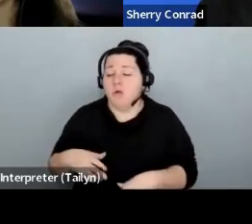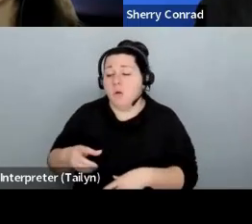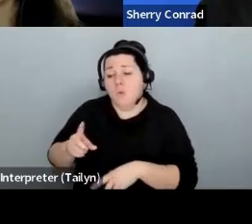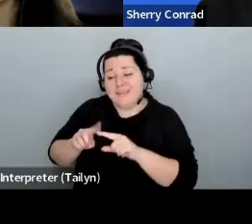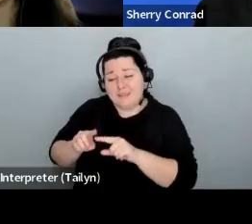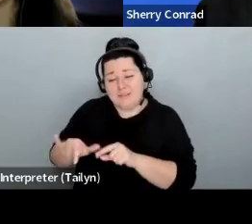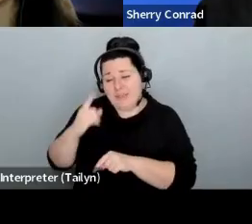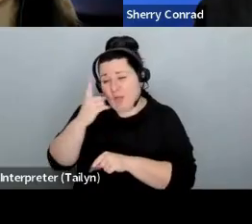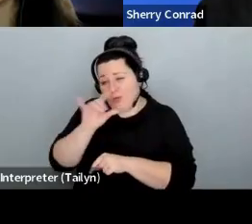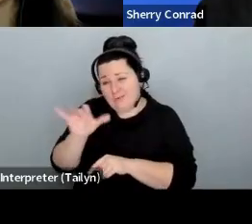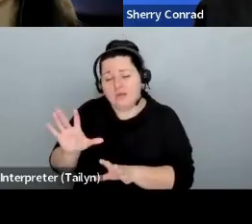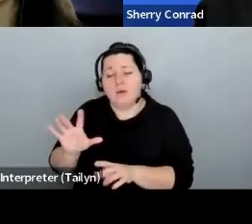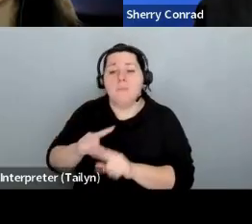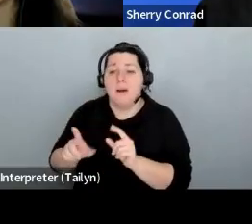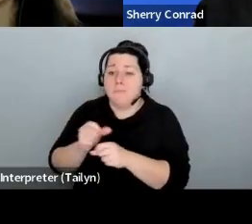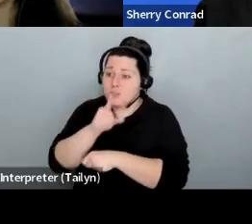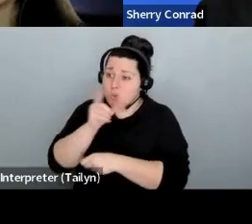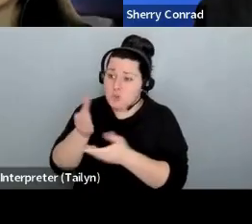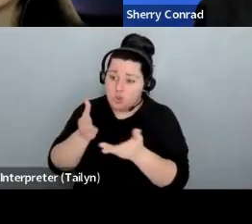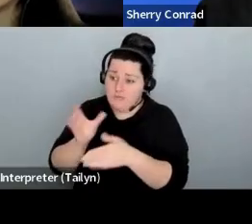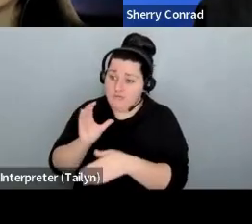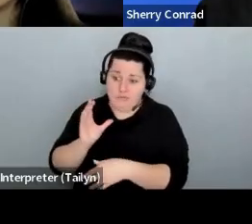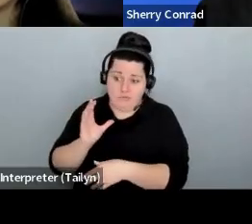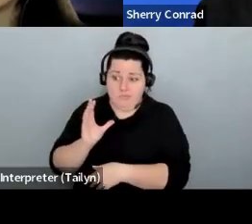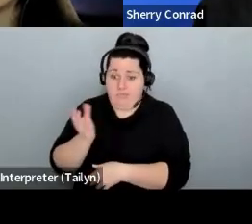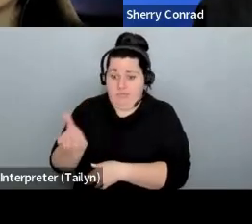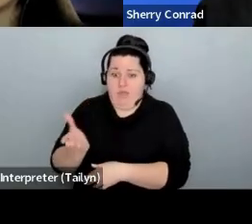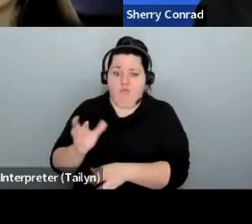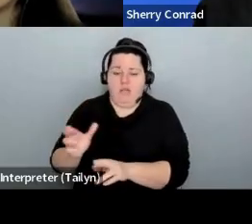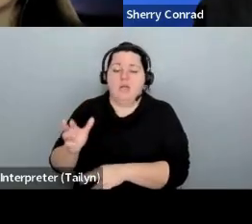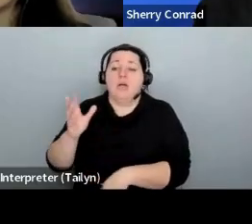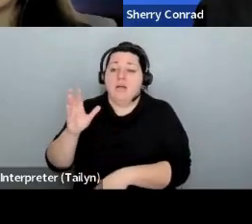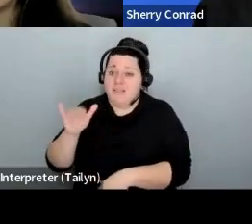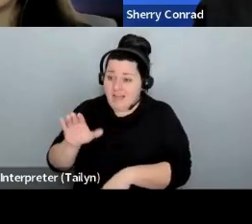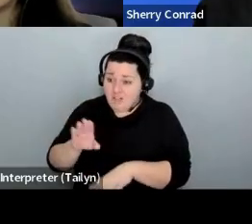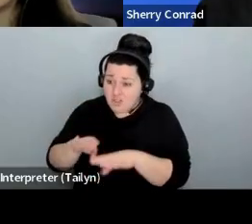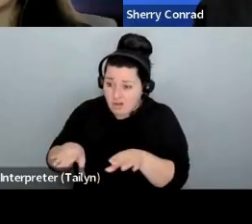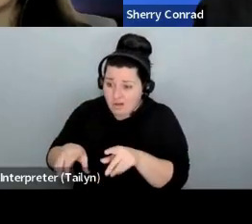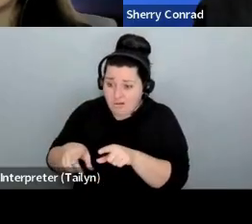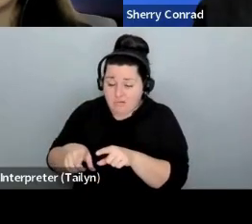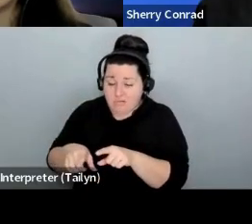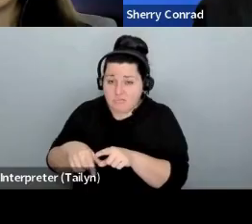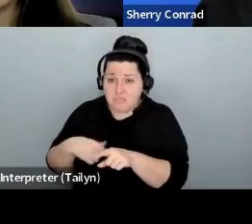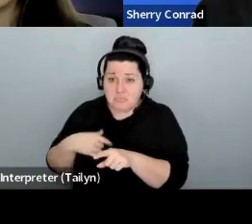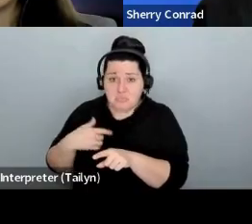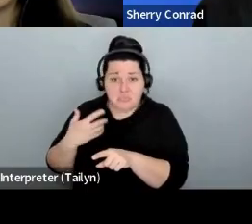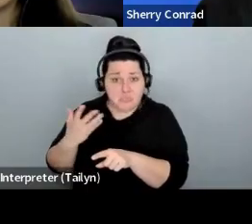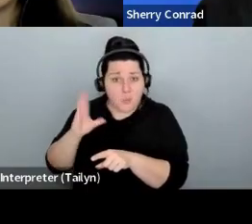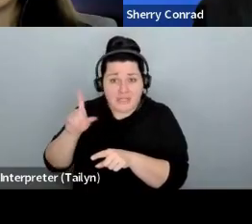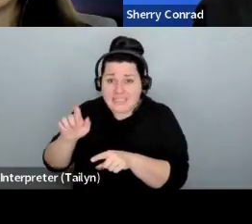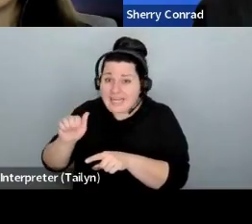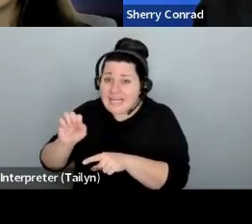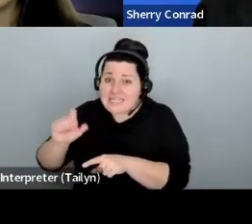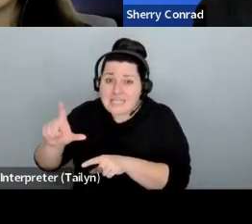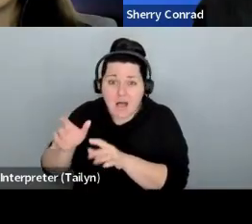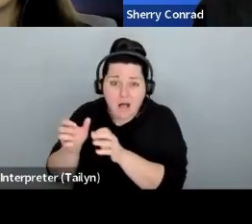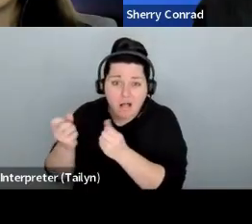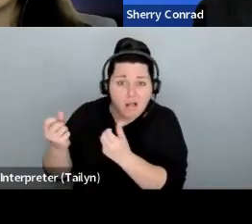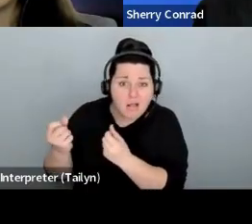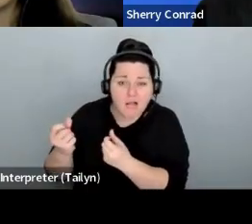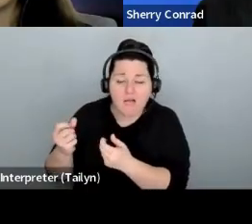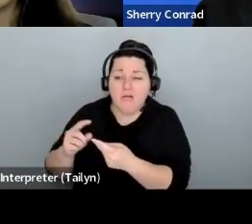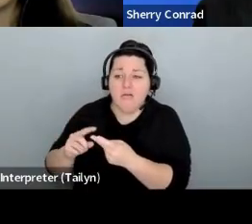like, just make sure that those services are in play. For example, will that child need ASL